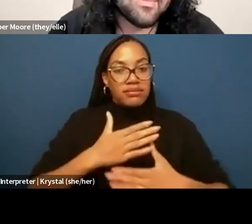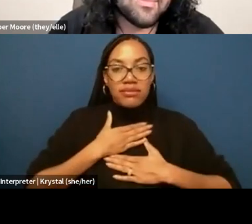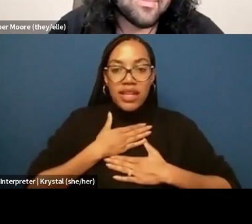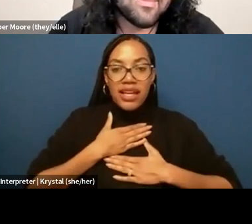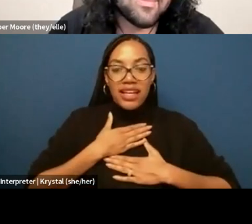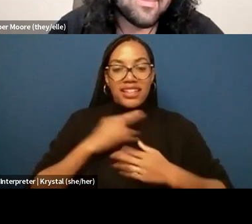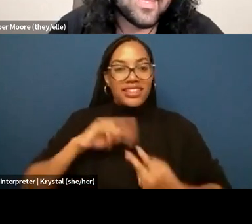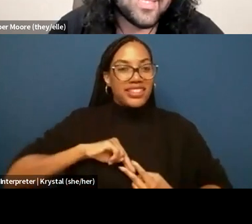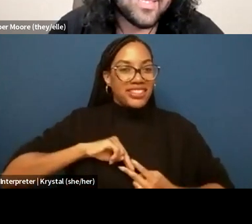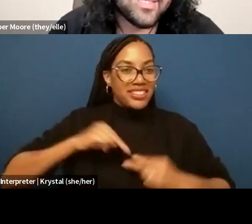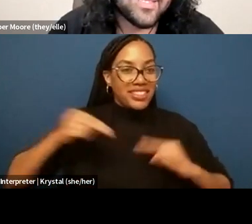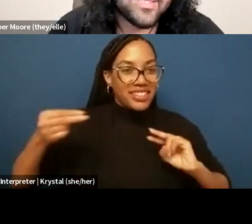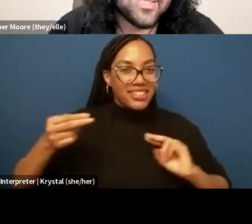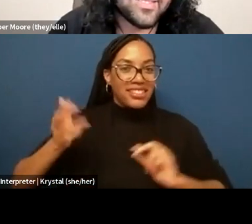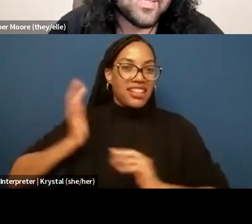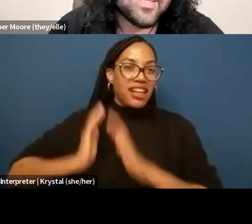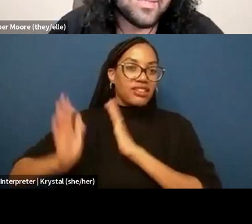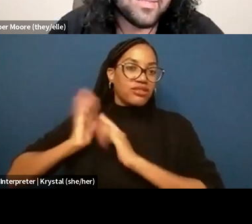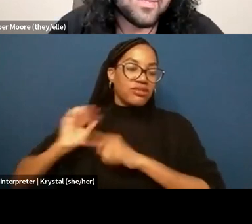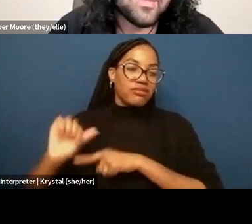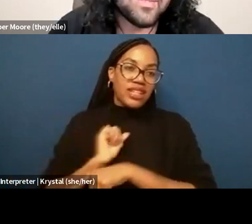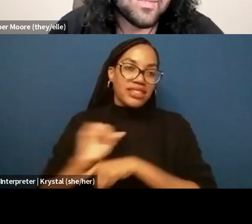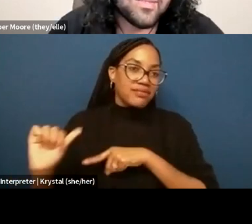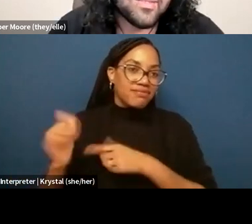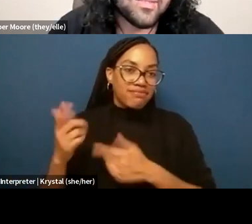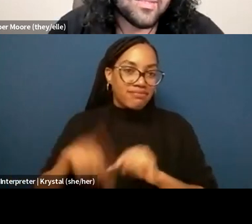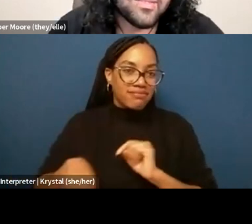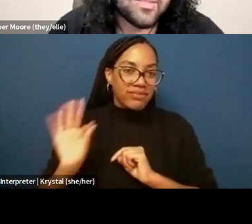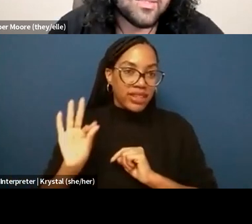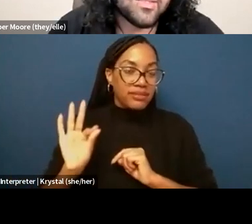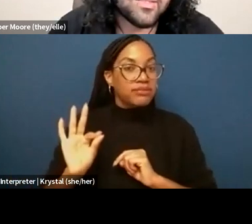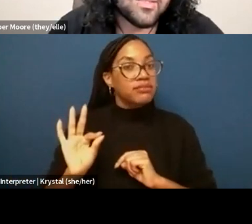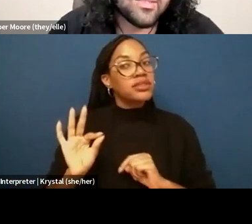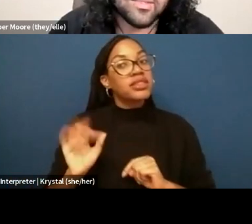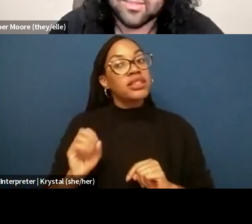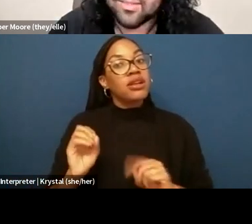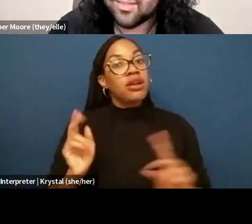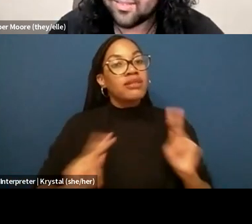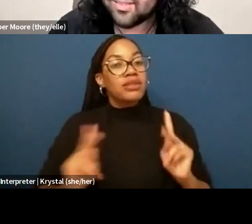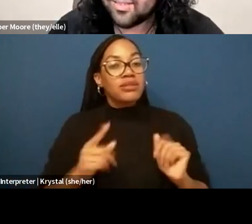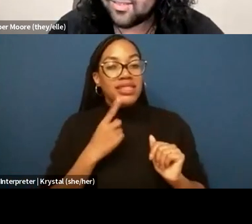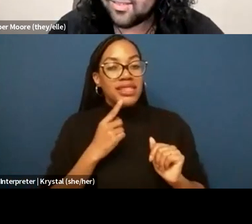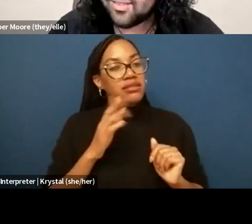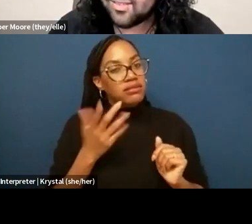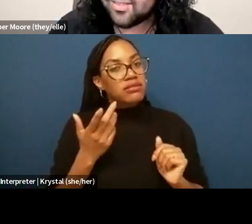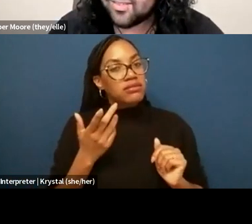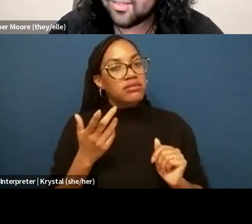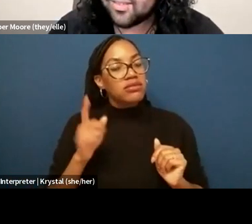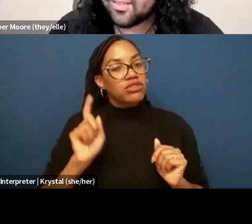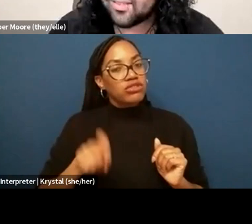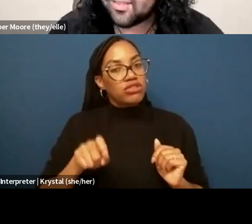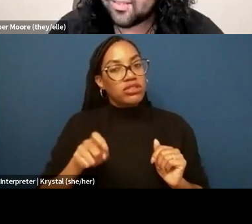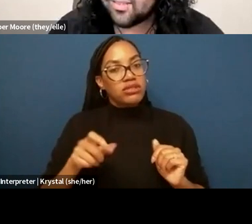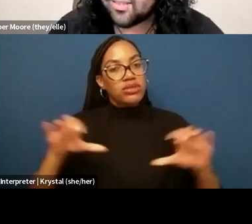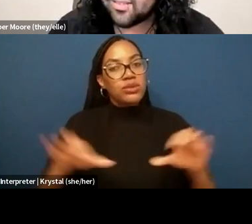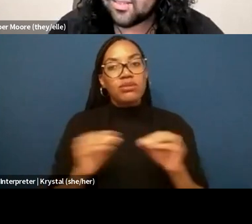genetic ancestral practice. So one thing I'm like, people need to start paying, like, resourcing more for folks to have that